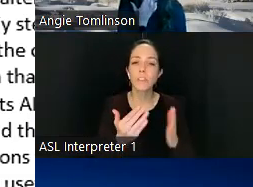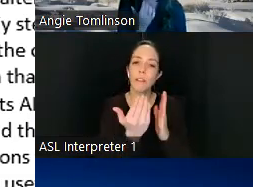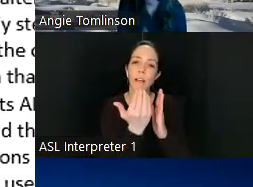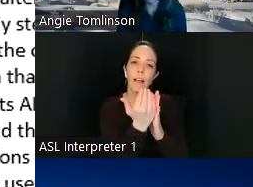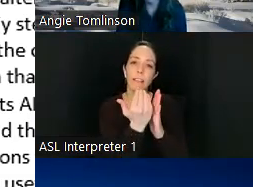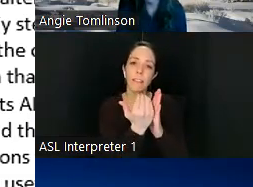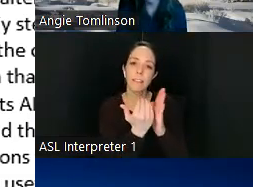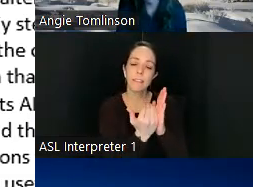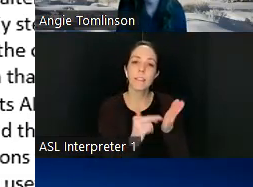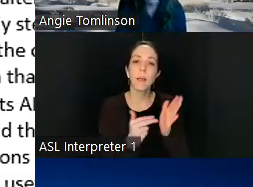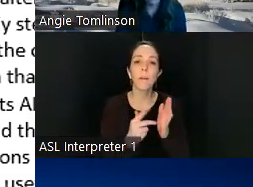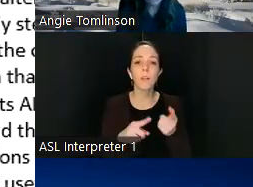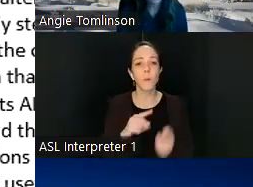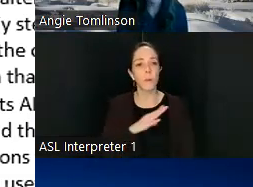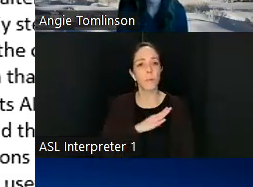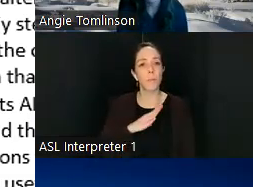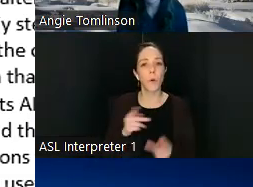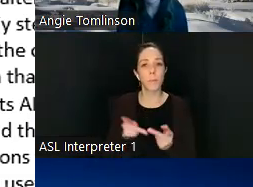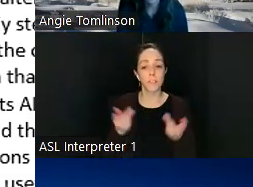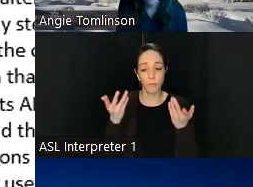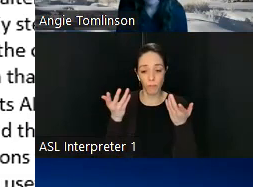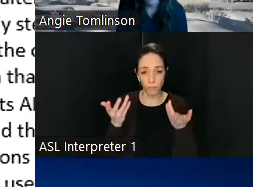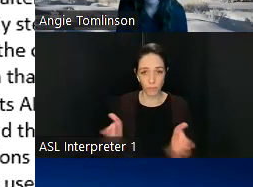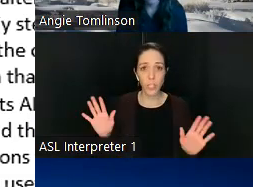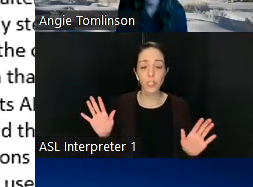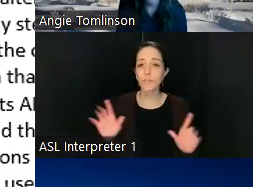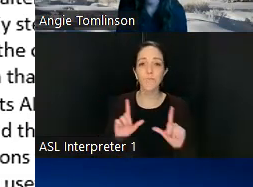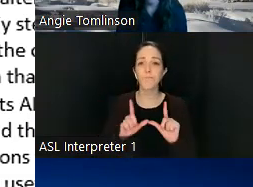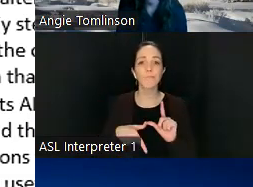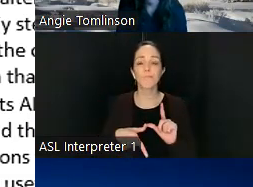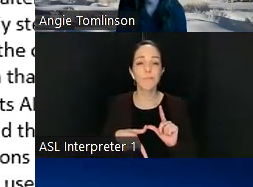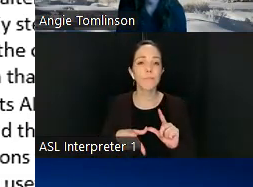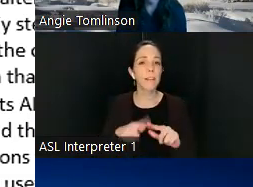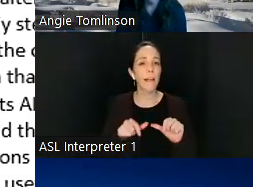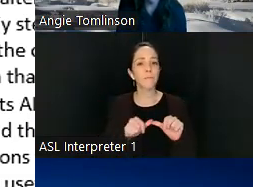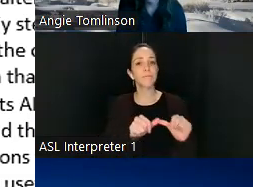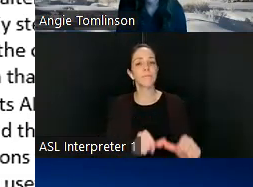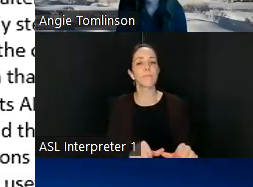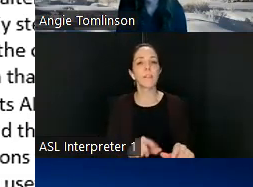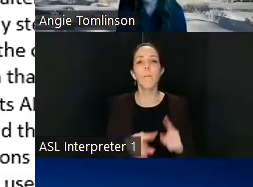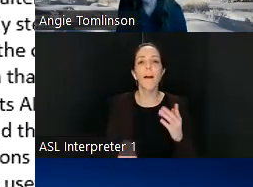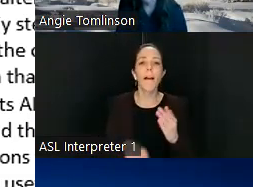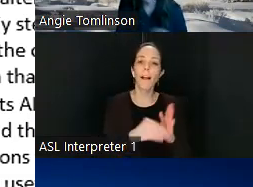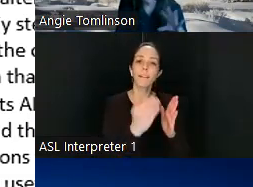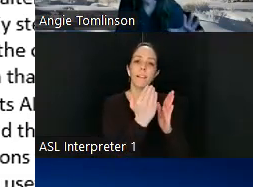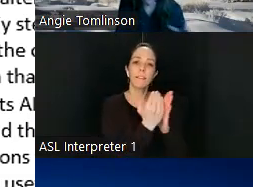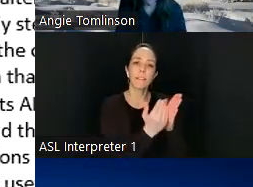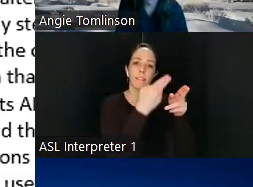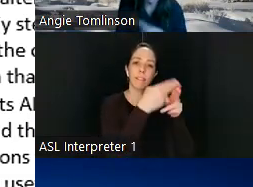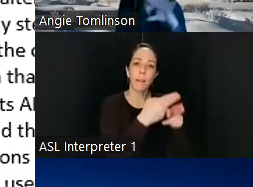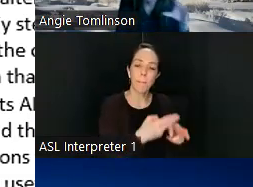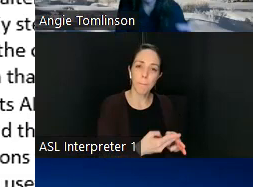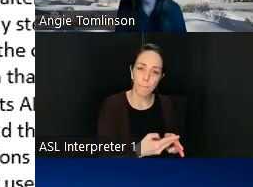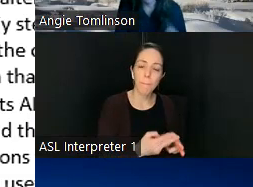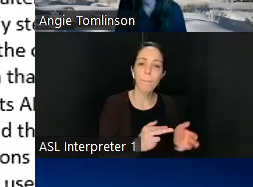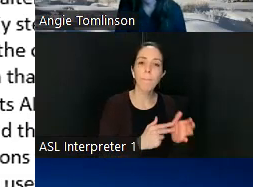are done with their board position, which I think is a really, really good idea. Not that we want only one set of people